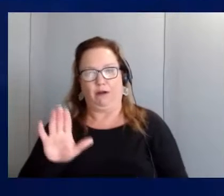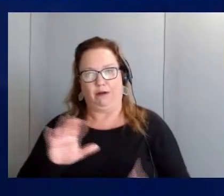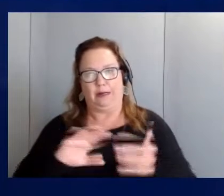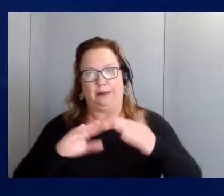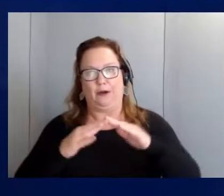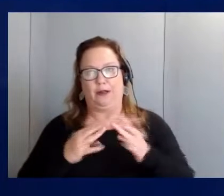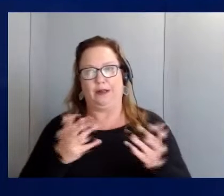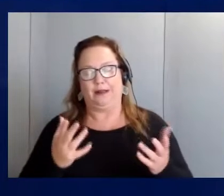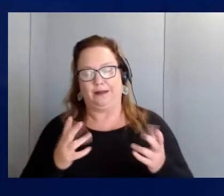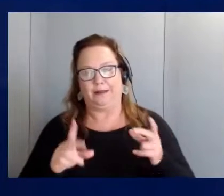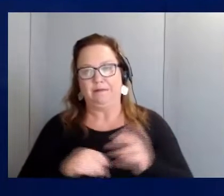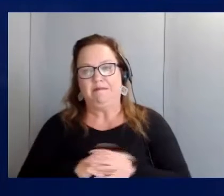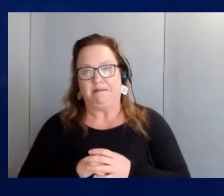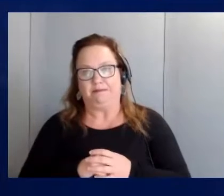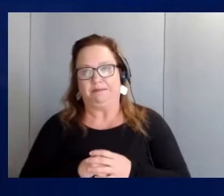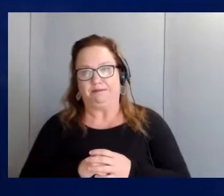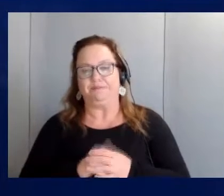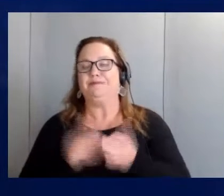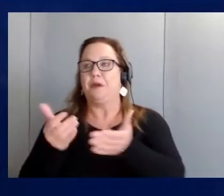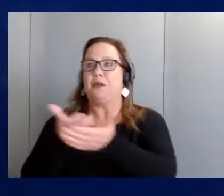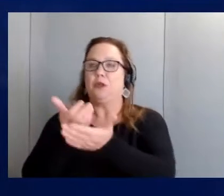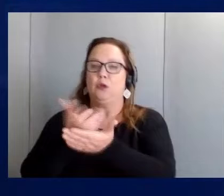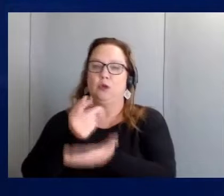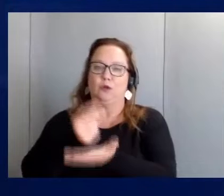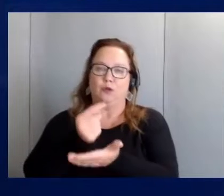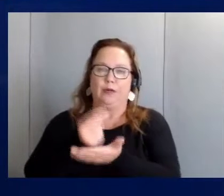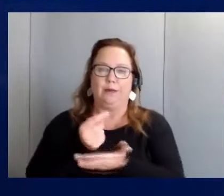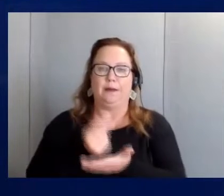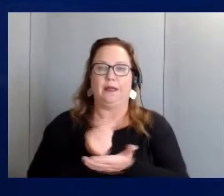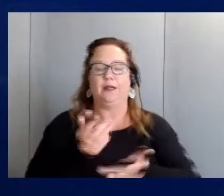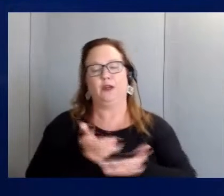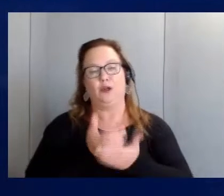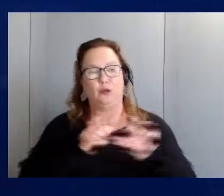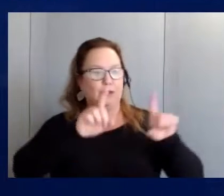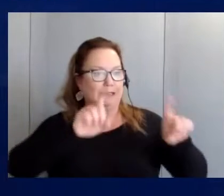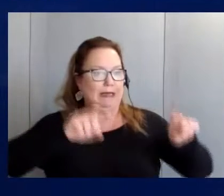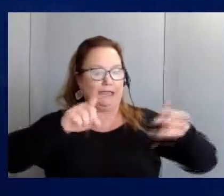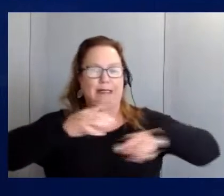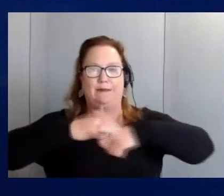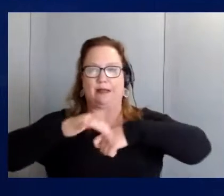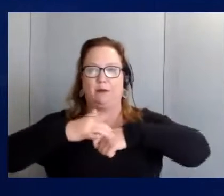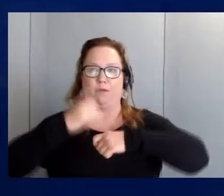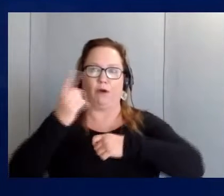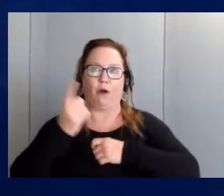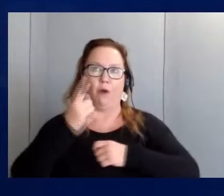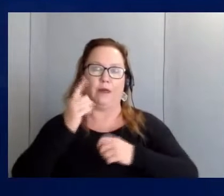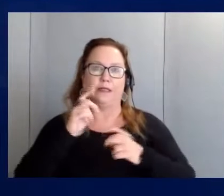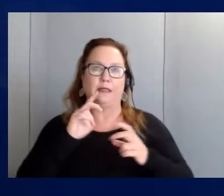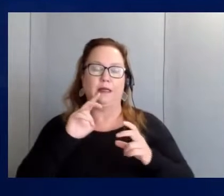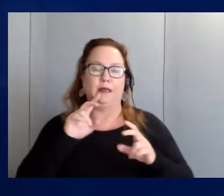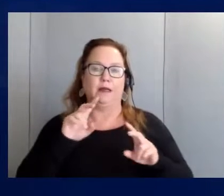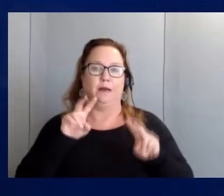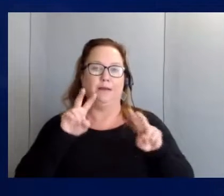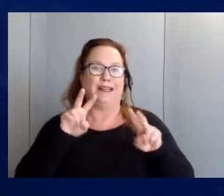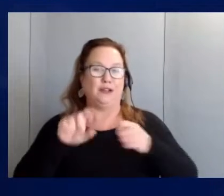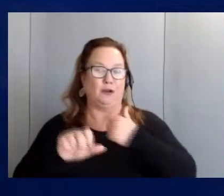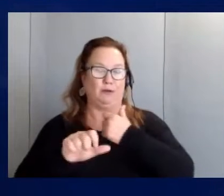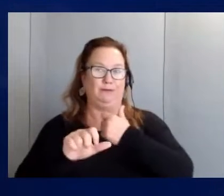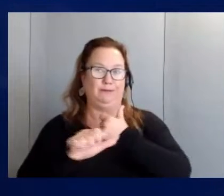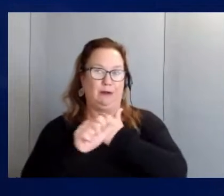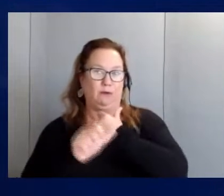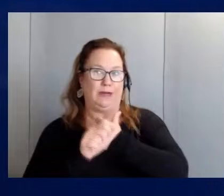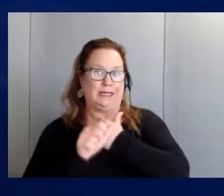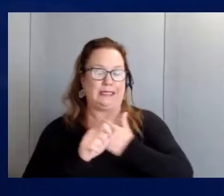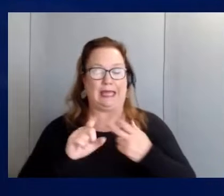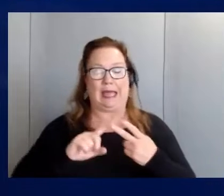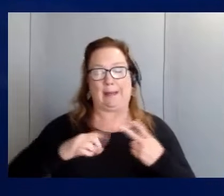think with every new treatment option, test, anything that's out there, we're always kind of looking at the potential risks and the potential benefits. And